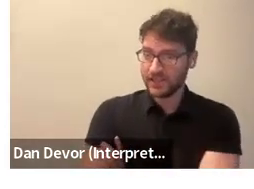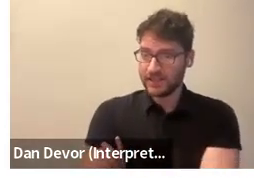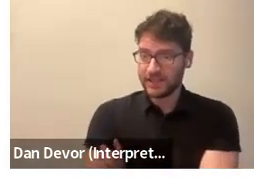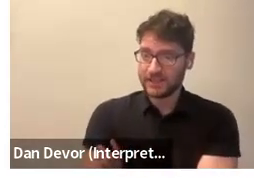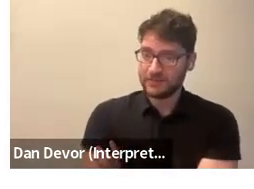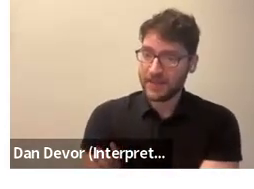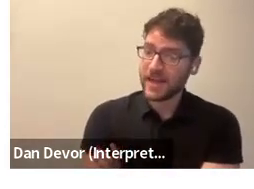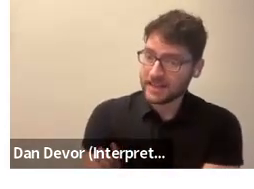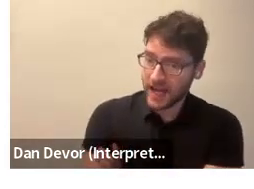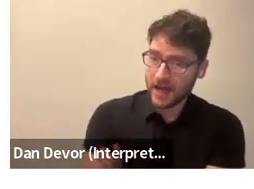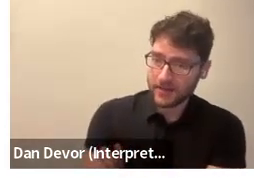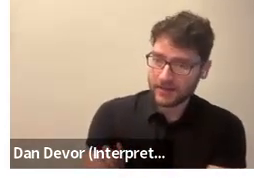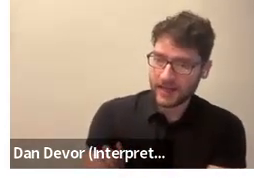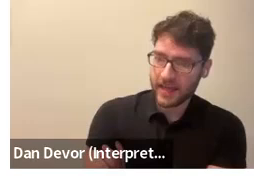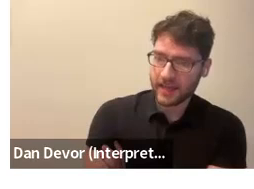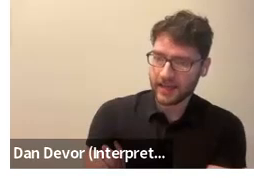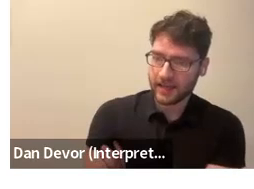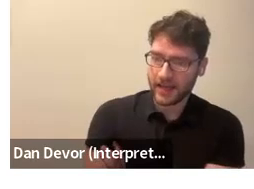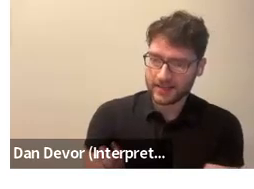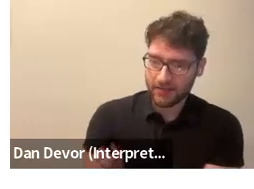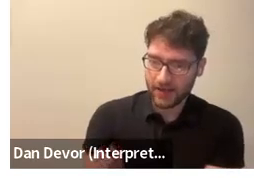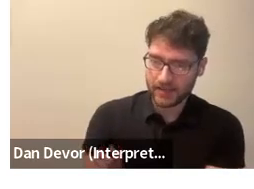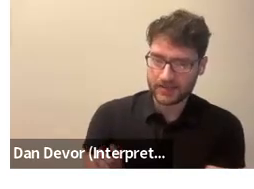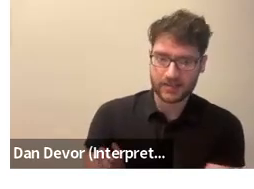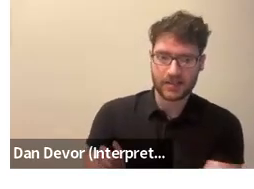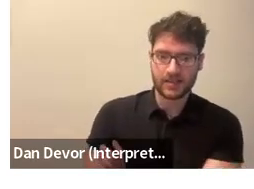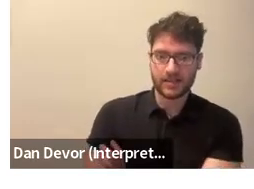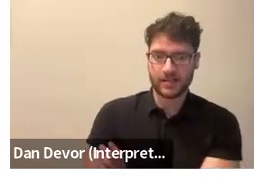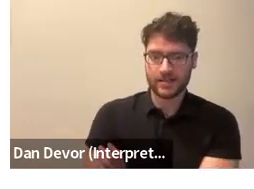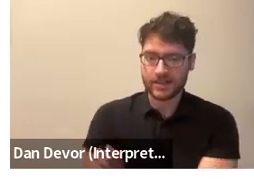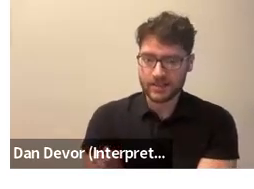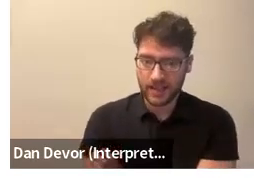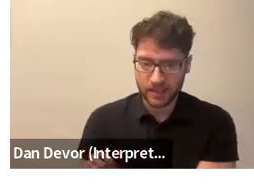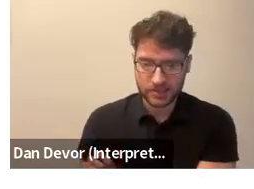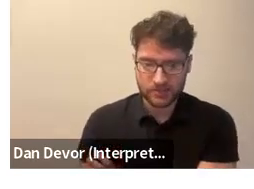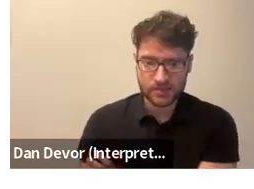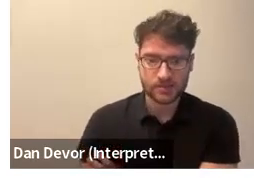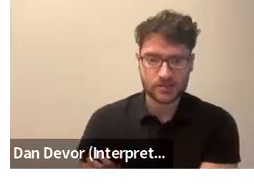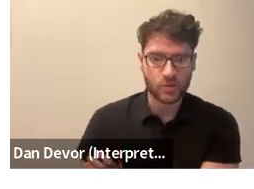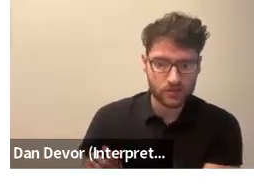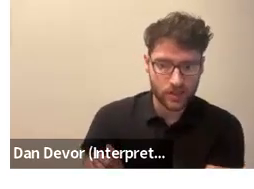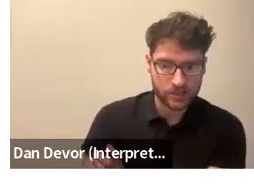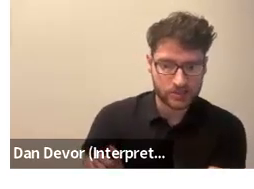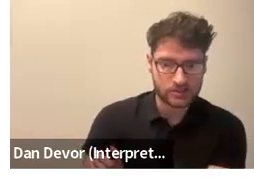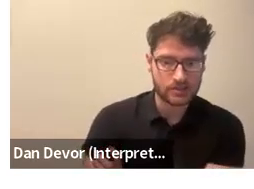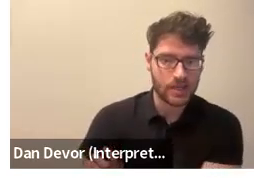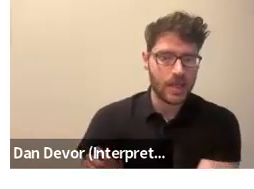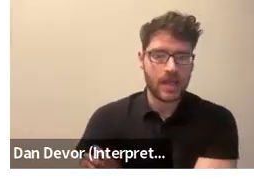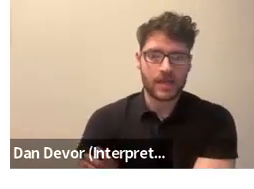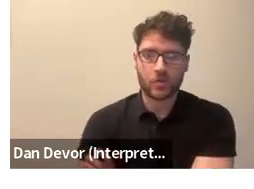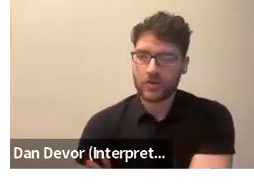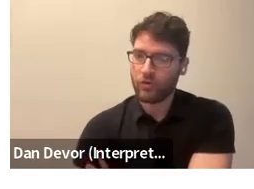language. At that time, they identified 19 hand shapes, 12